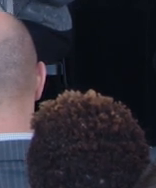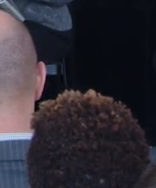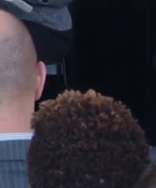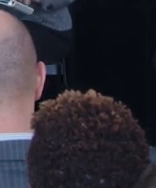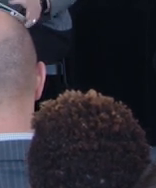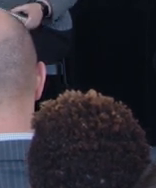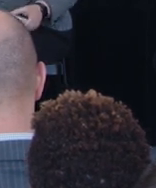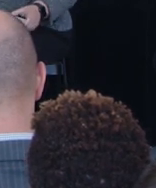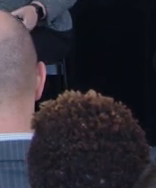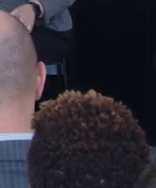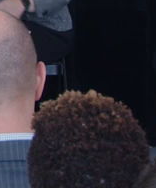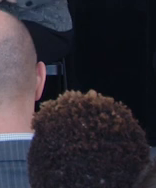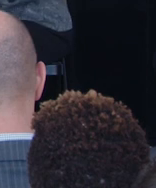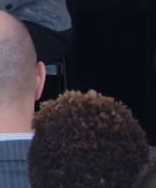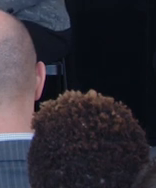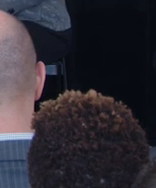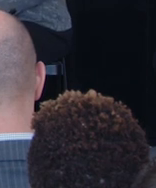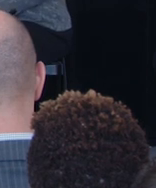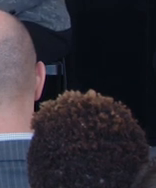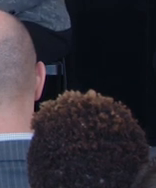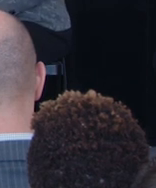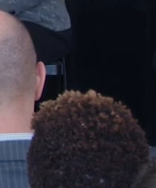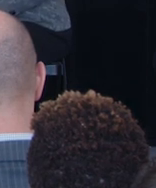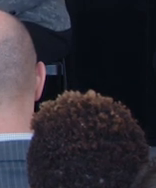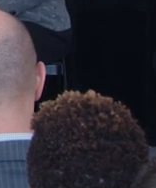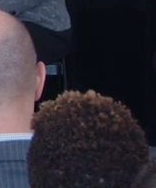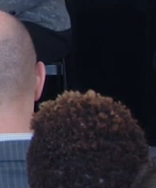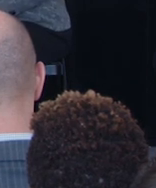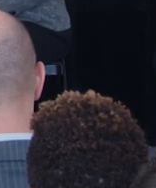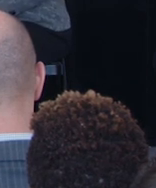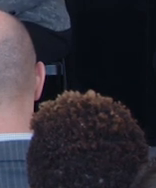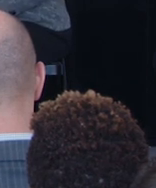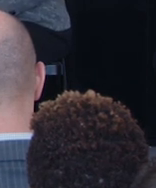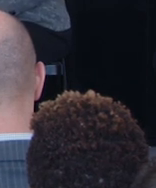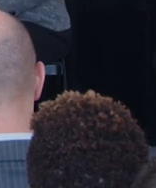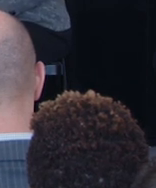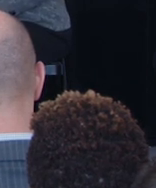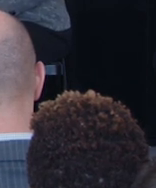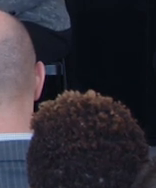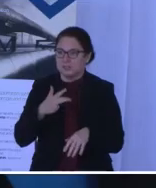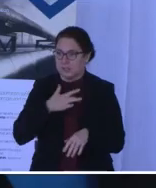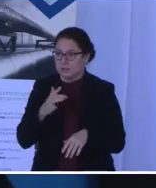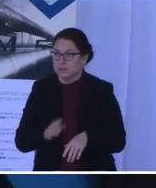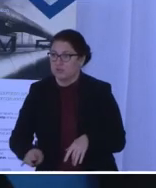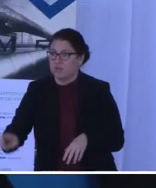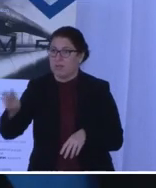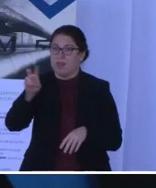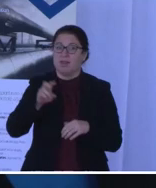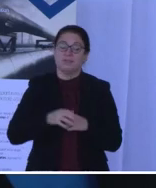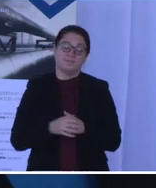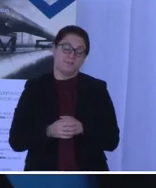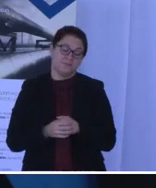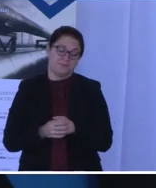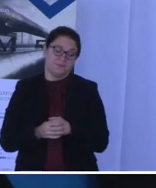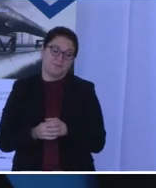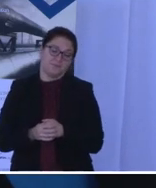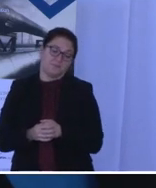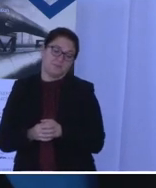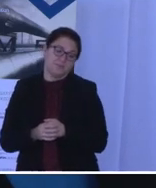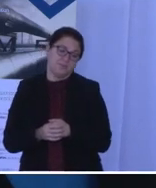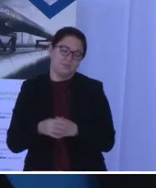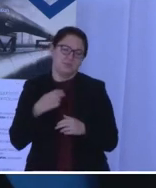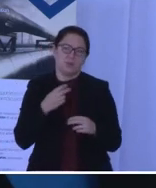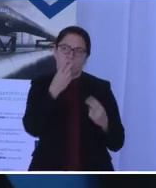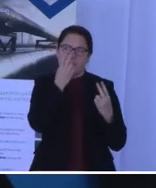the importance of protecting Americans who travel and protecting our travel system. You know, I reflect